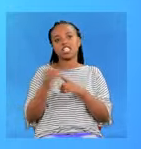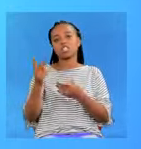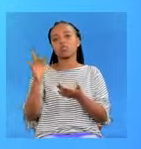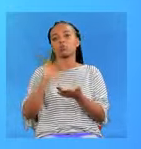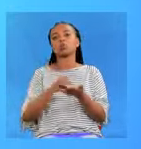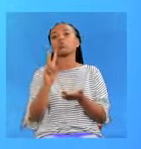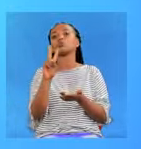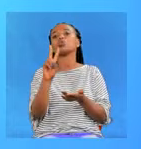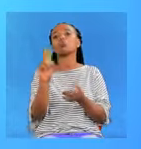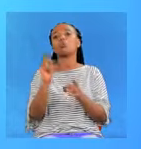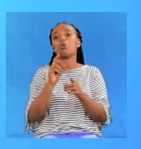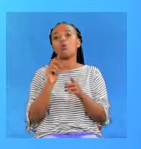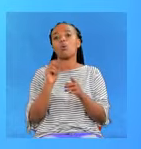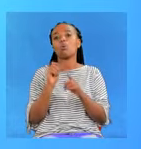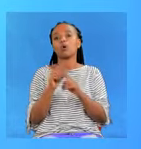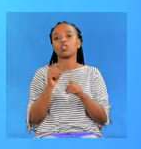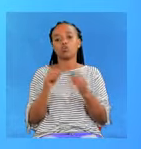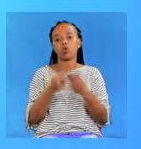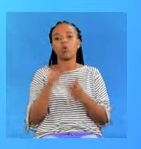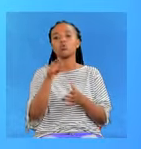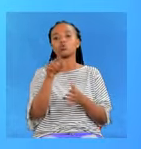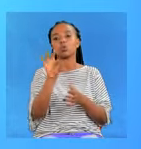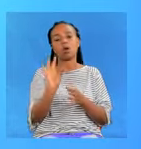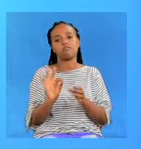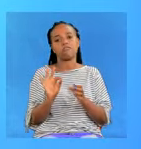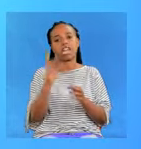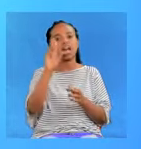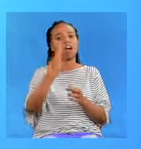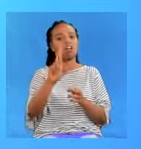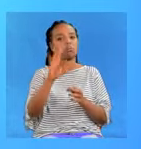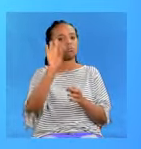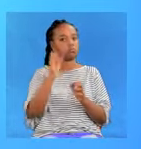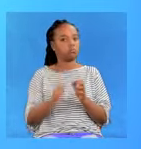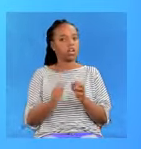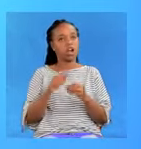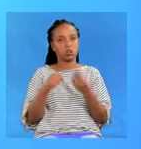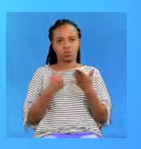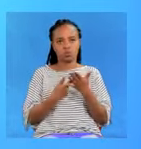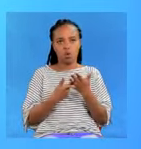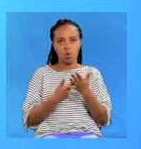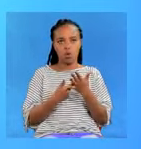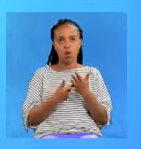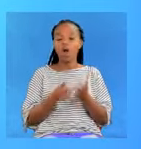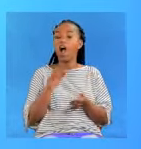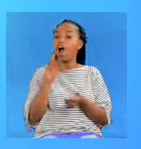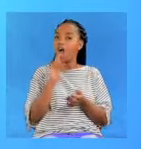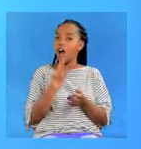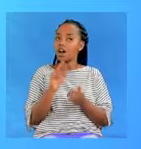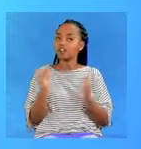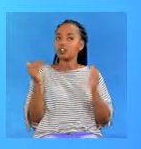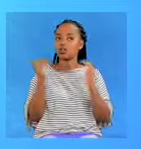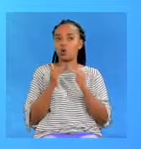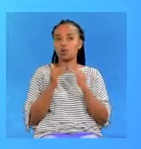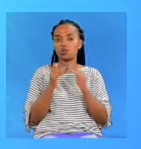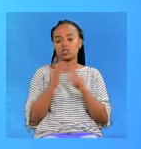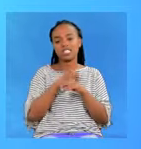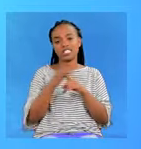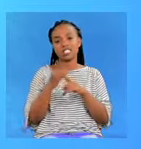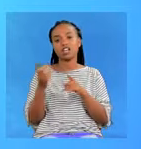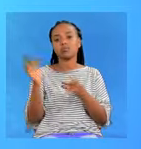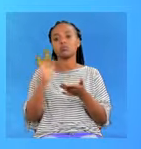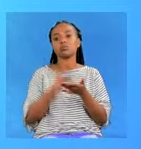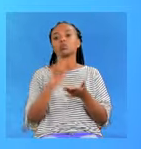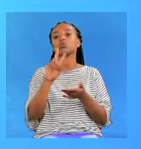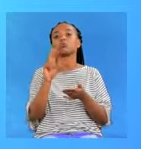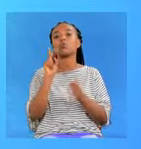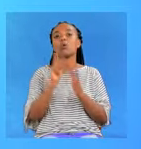points. So you can find the radius. Therefore, r, the radius, is equal to the distance between 2 points.